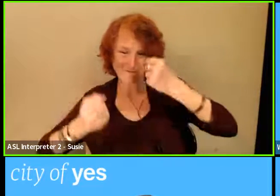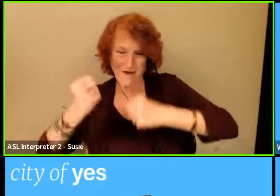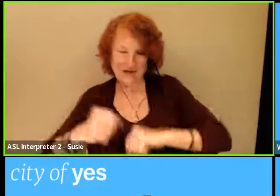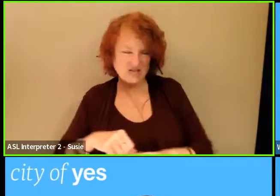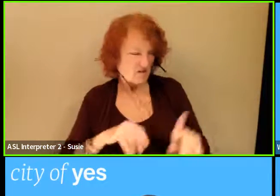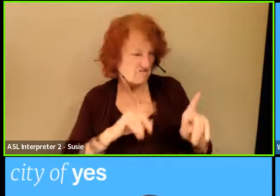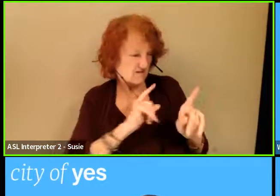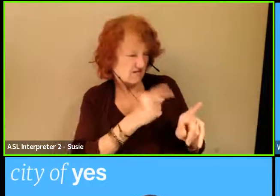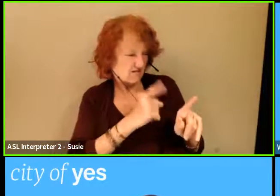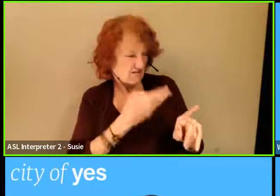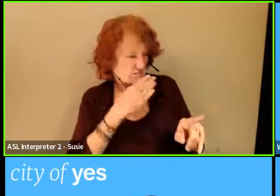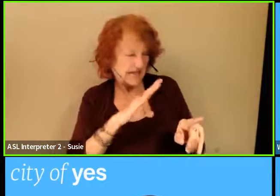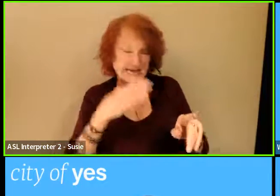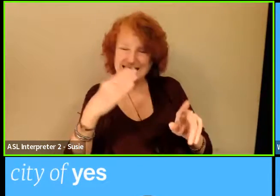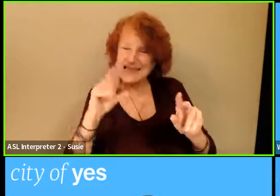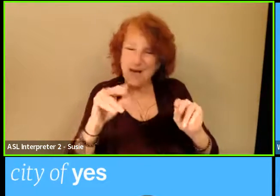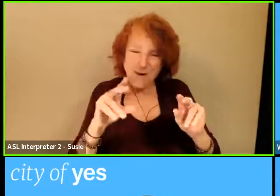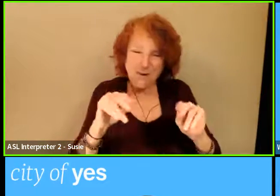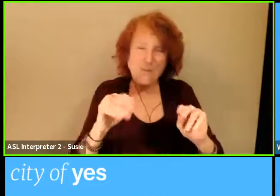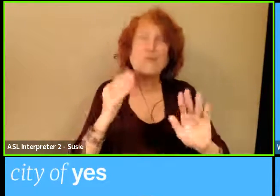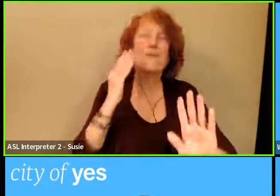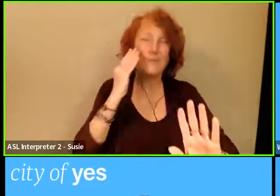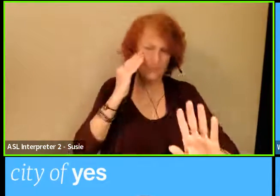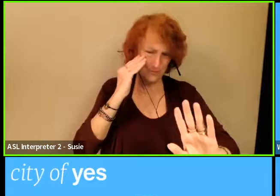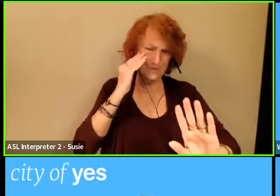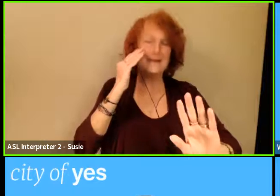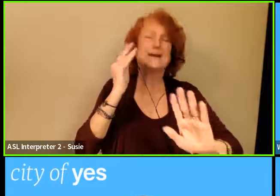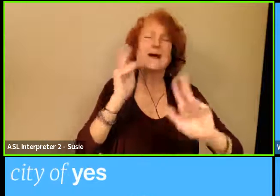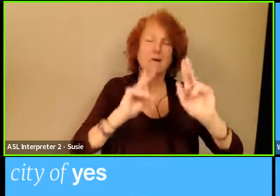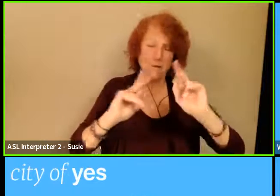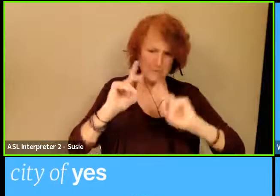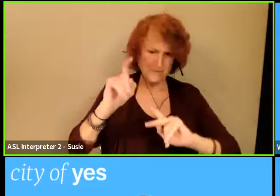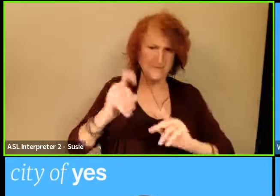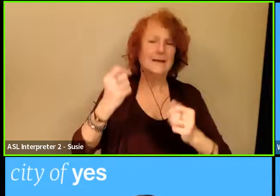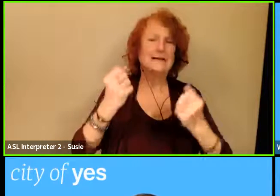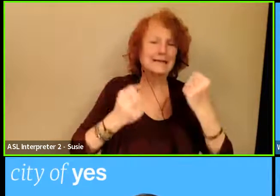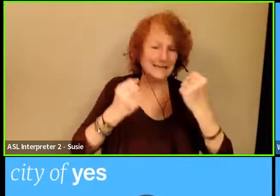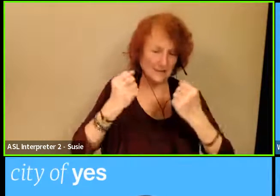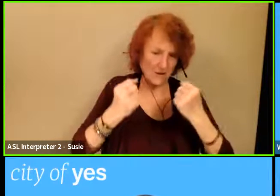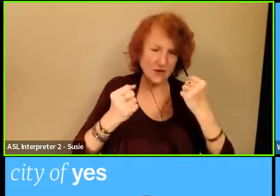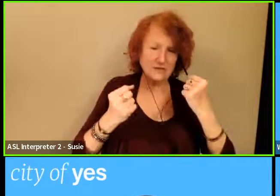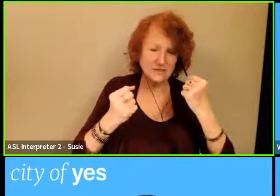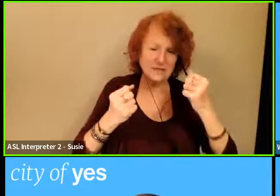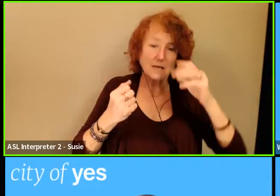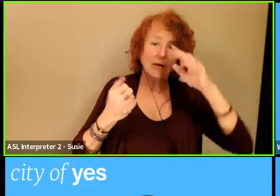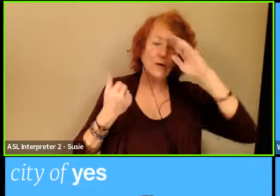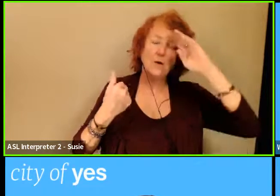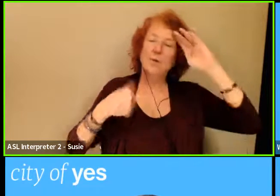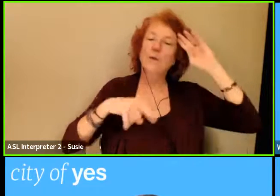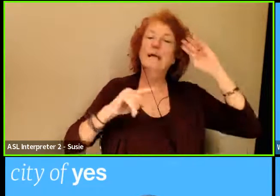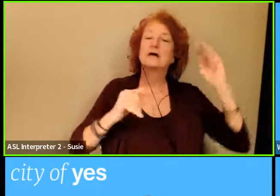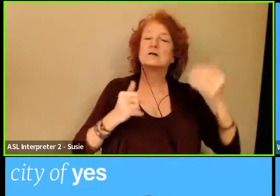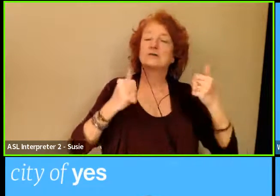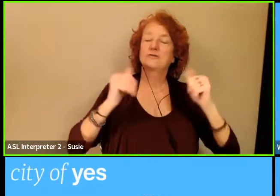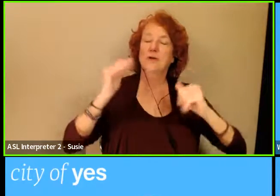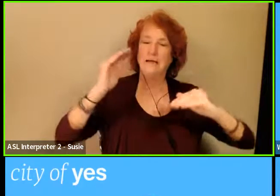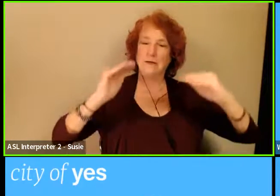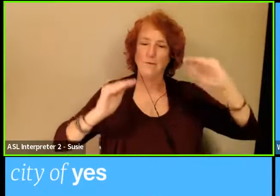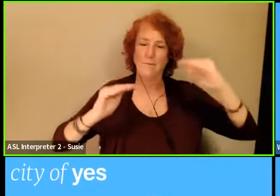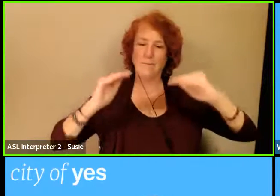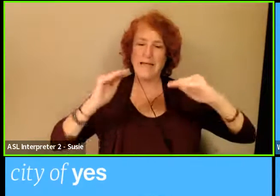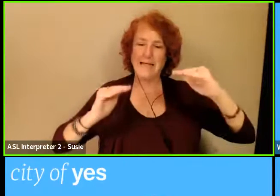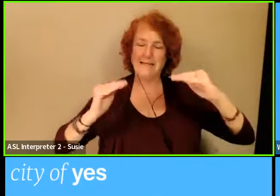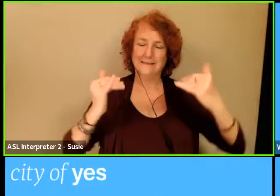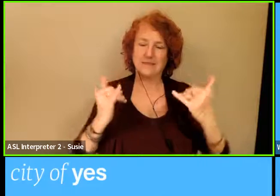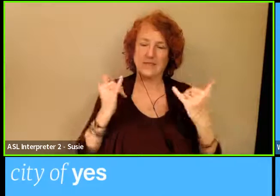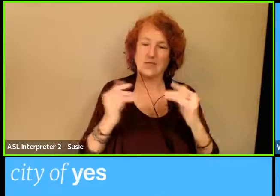We recognize that people need cars for a range of reasons, as you say. We are just trying to rebalance the current relationship